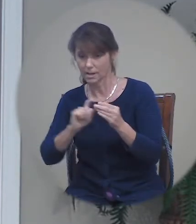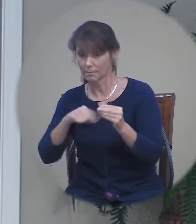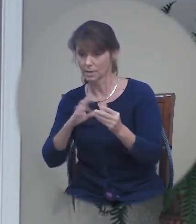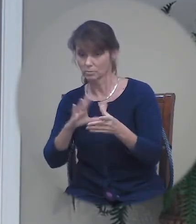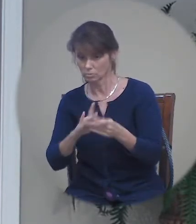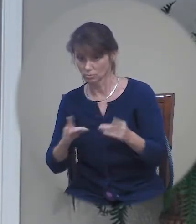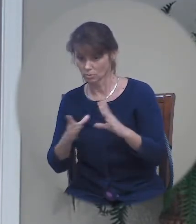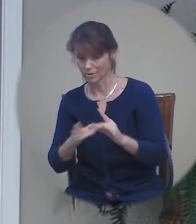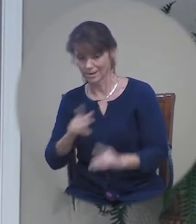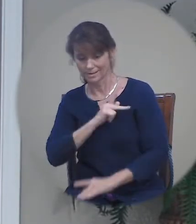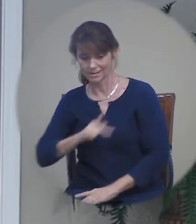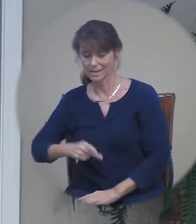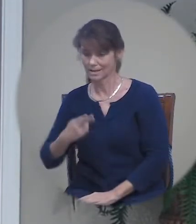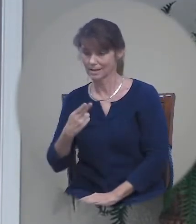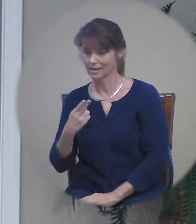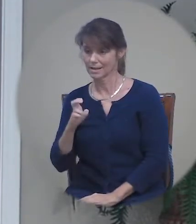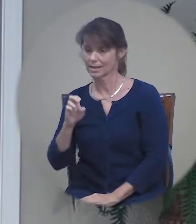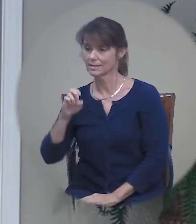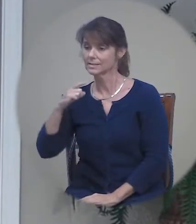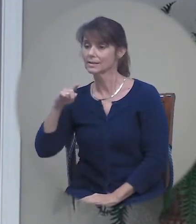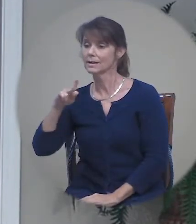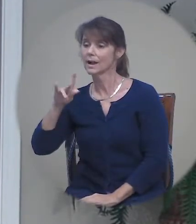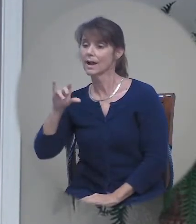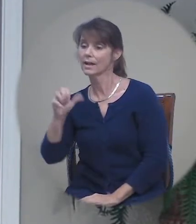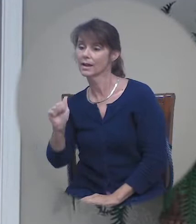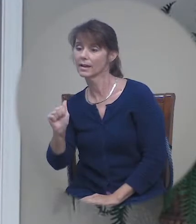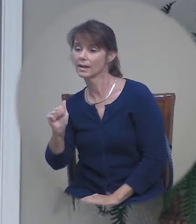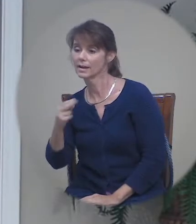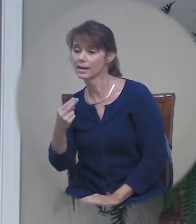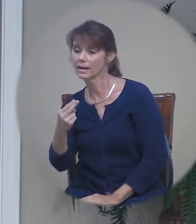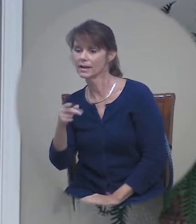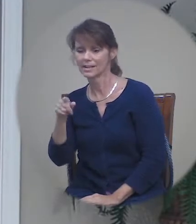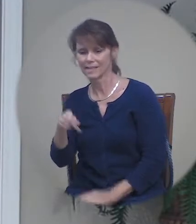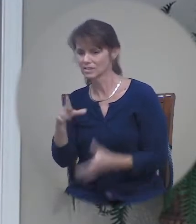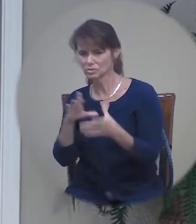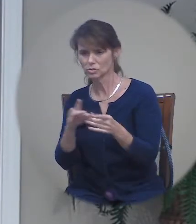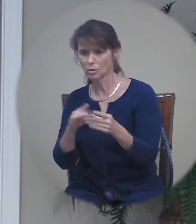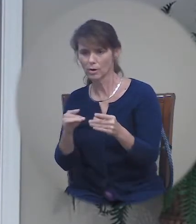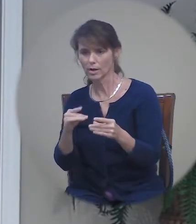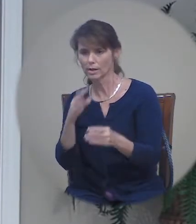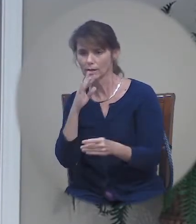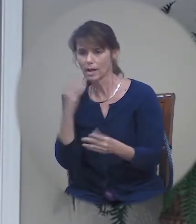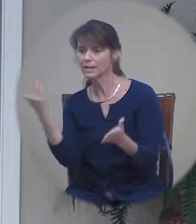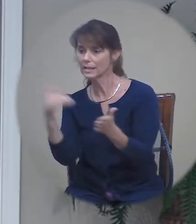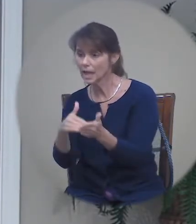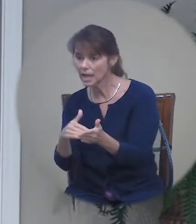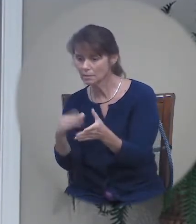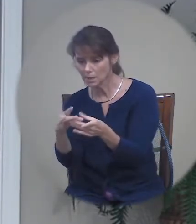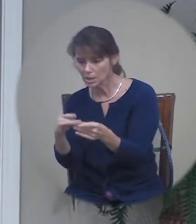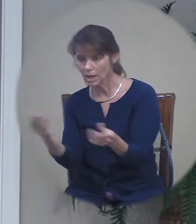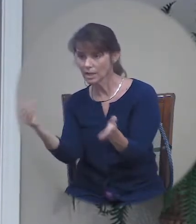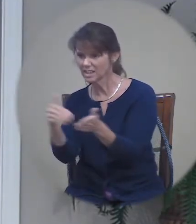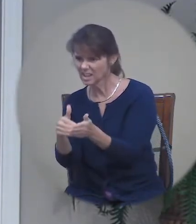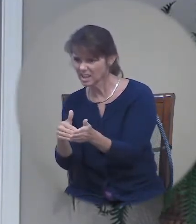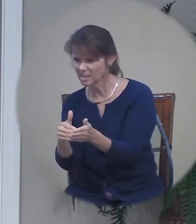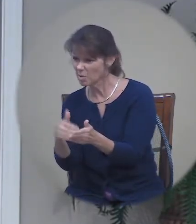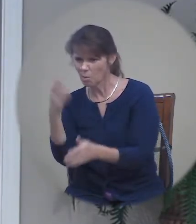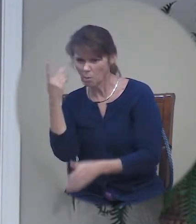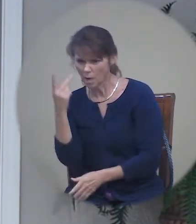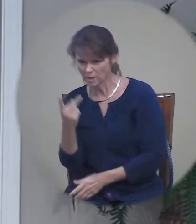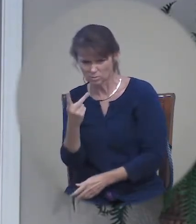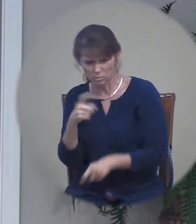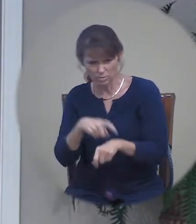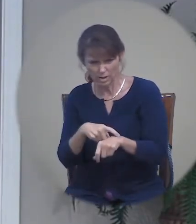he'd already talked about back in chapter 17. He'd already told that story. And so the question is why is it